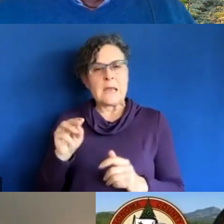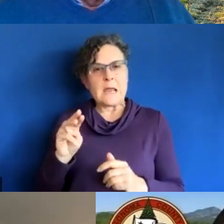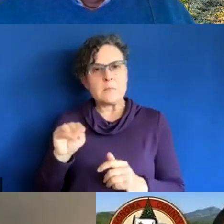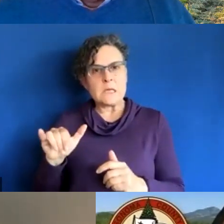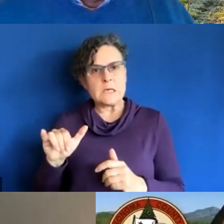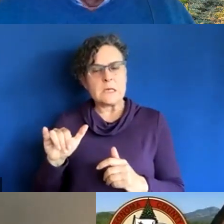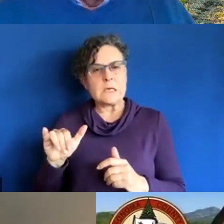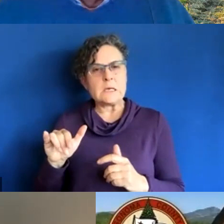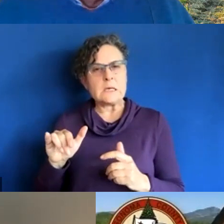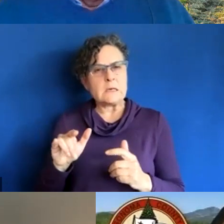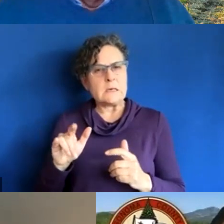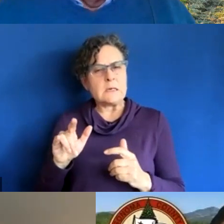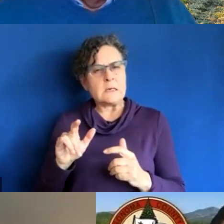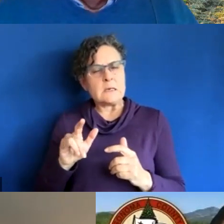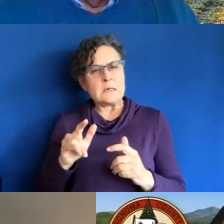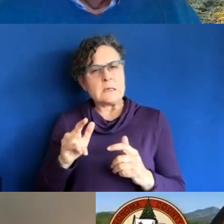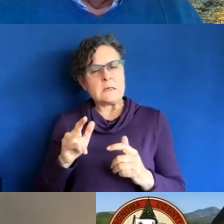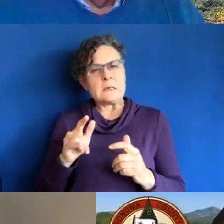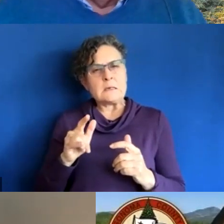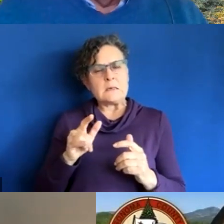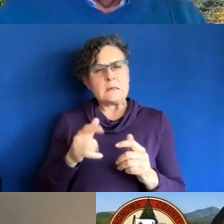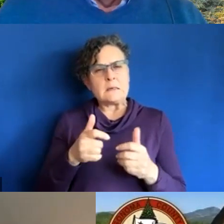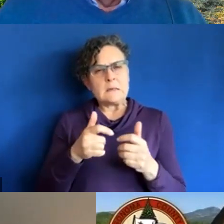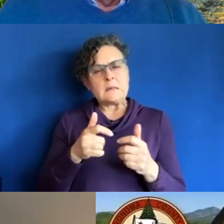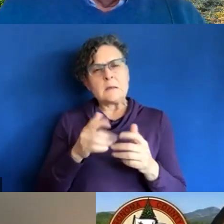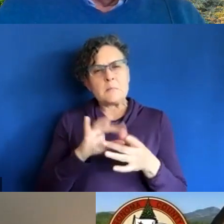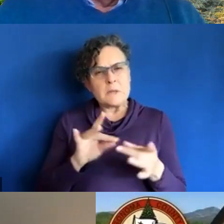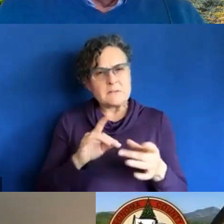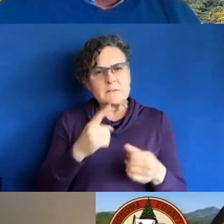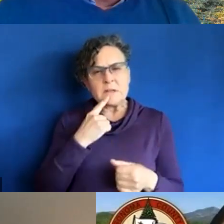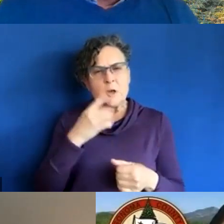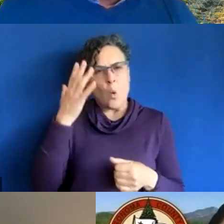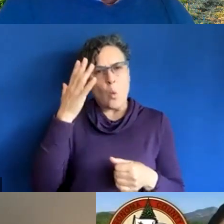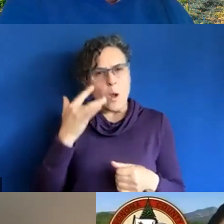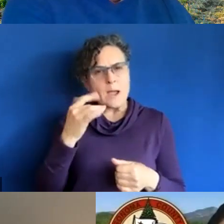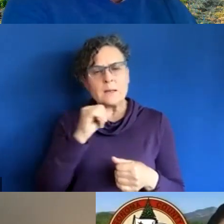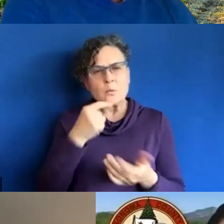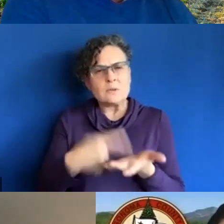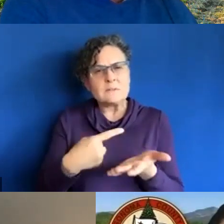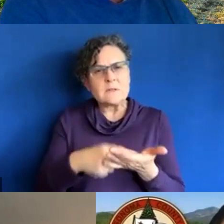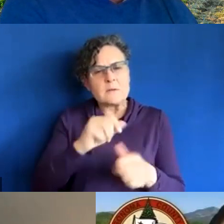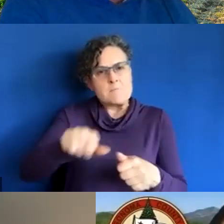online asks, why has the back of the fairgrounds not been considered as an option?